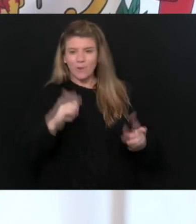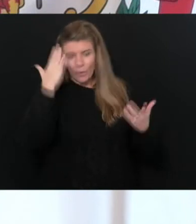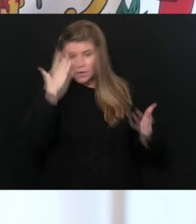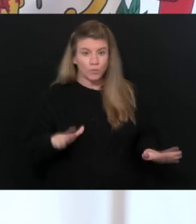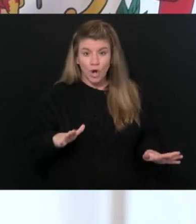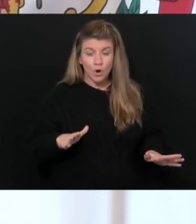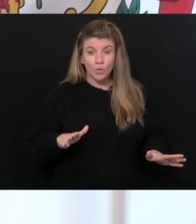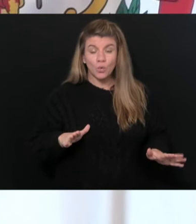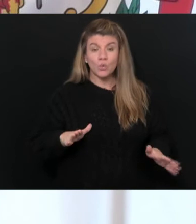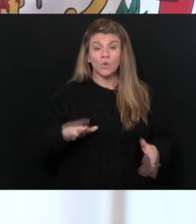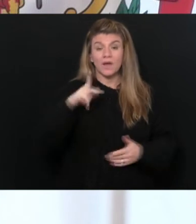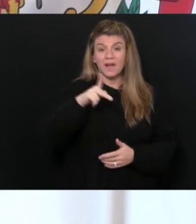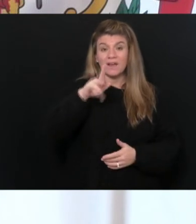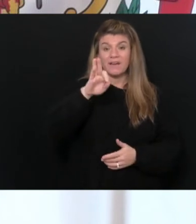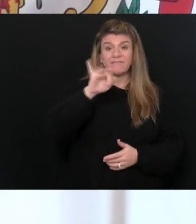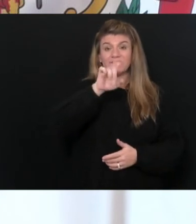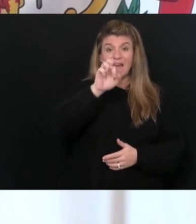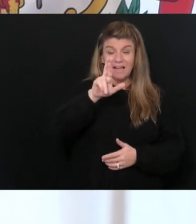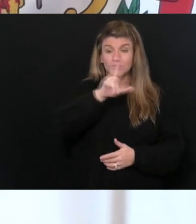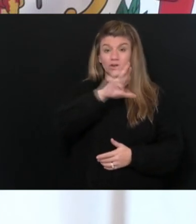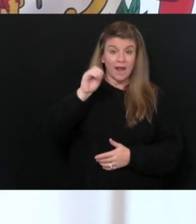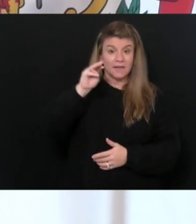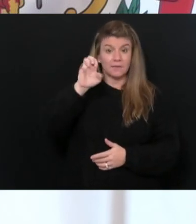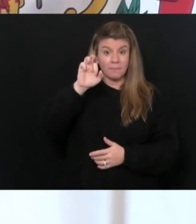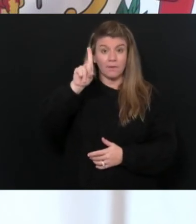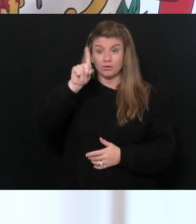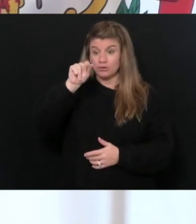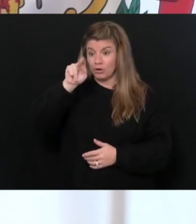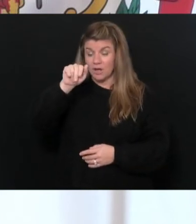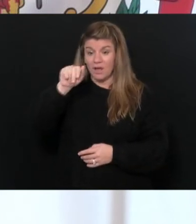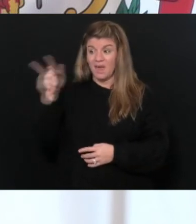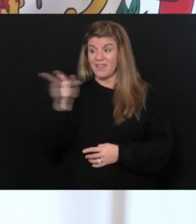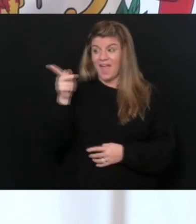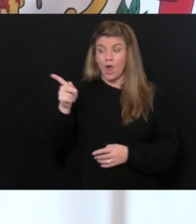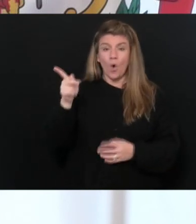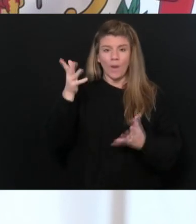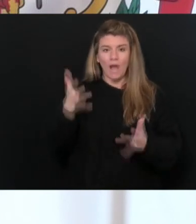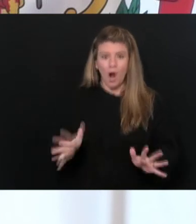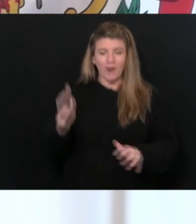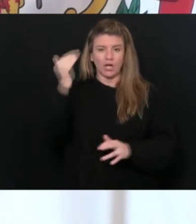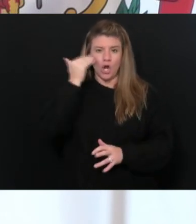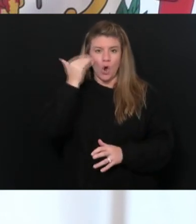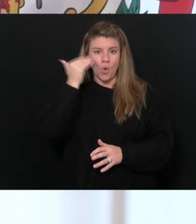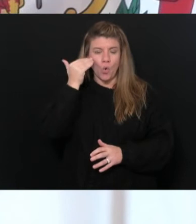The Pfizer and Moderna vaccines, we know, are